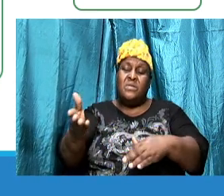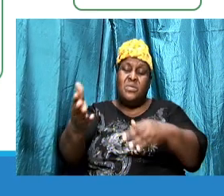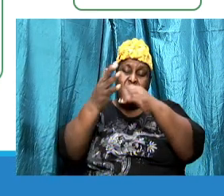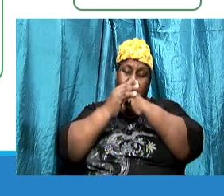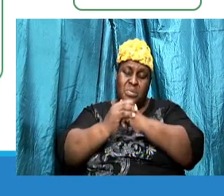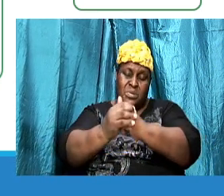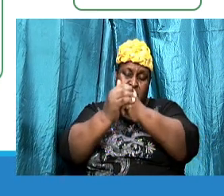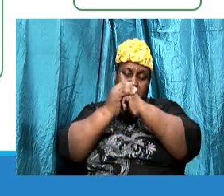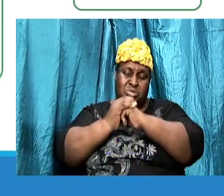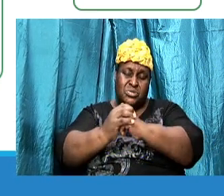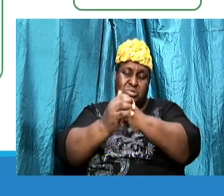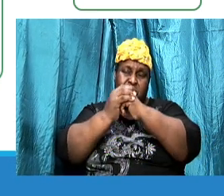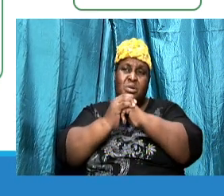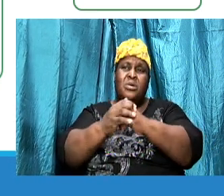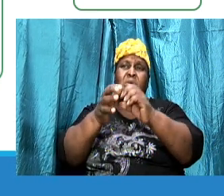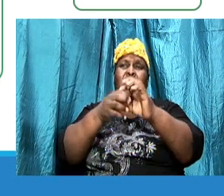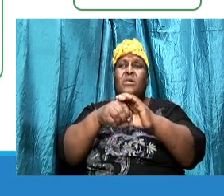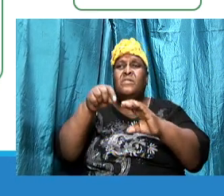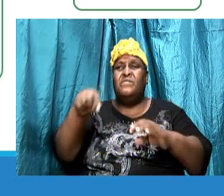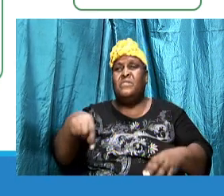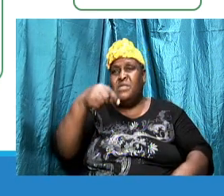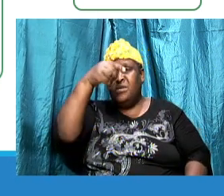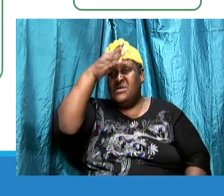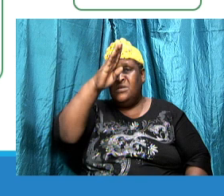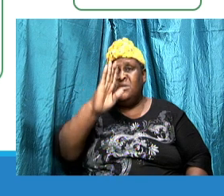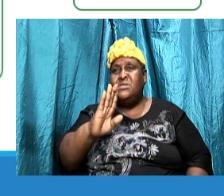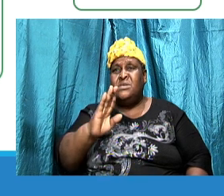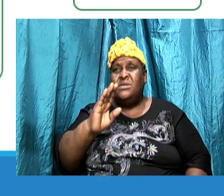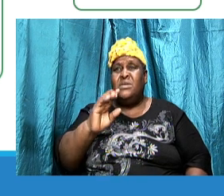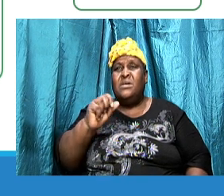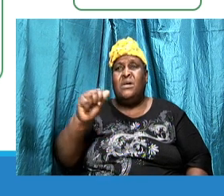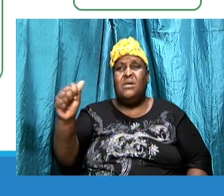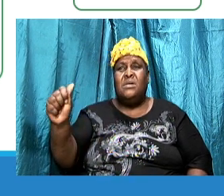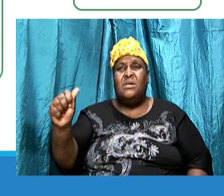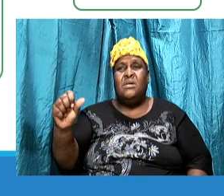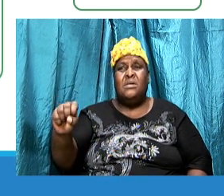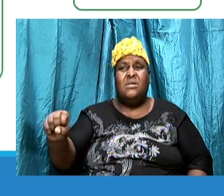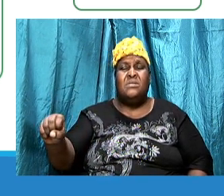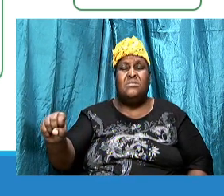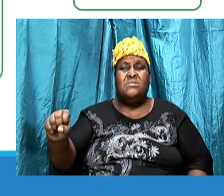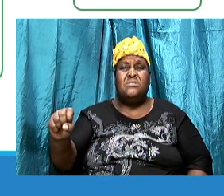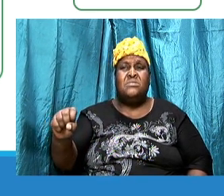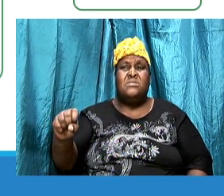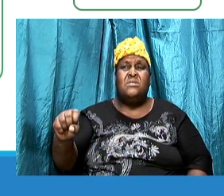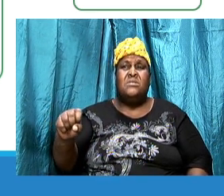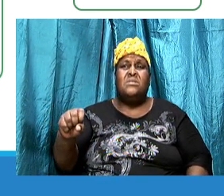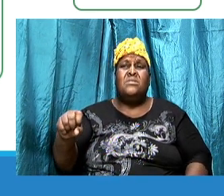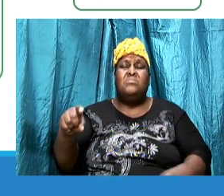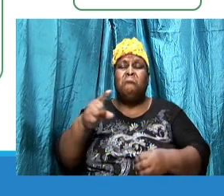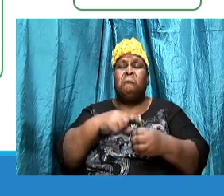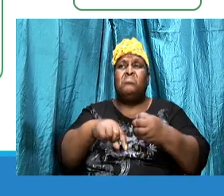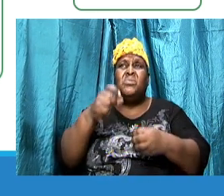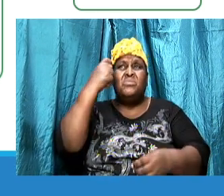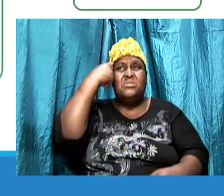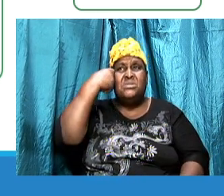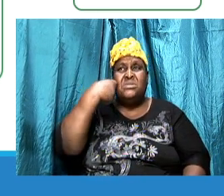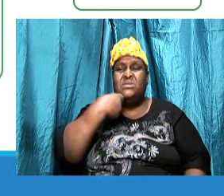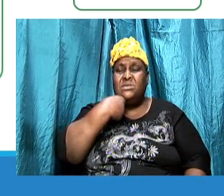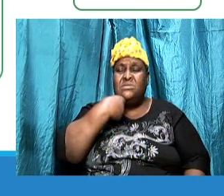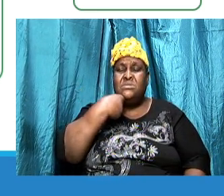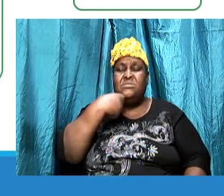their worship of this goddess was around sexual, was sexual in